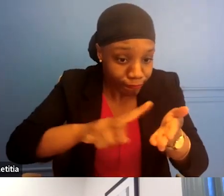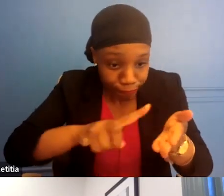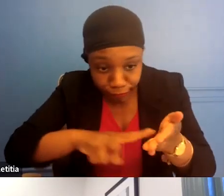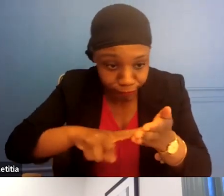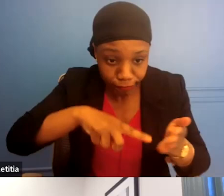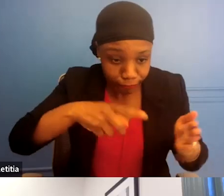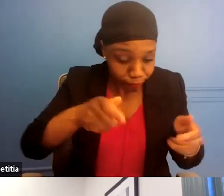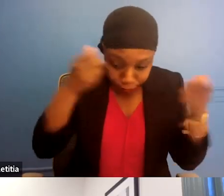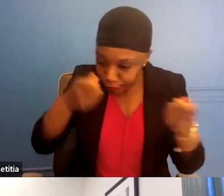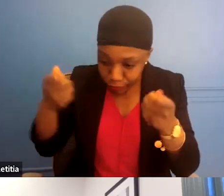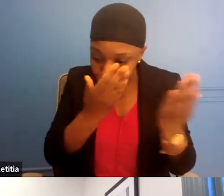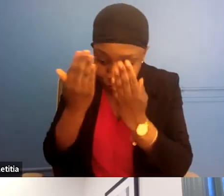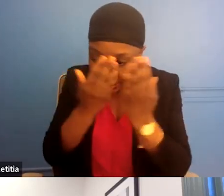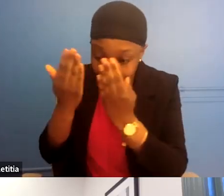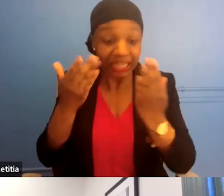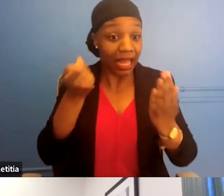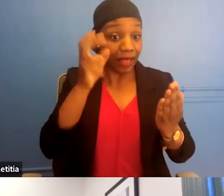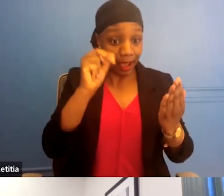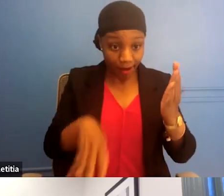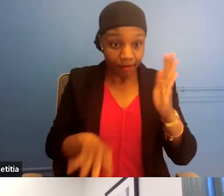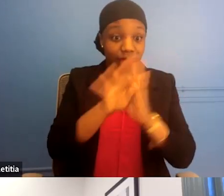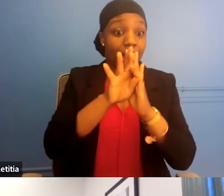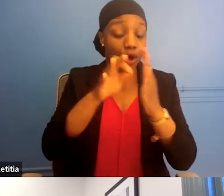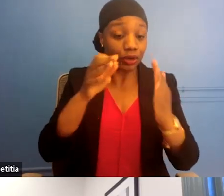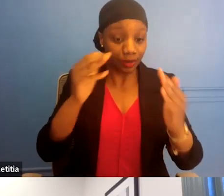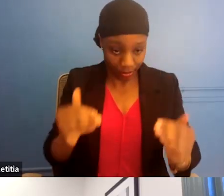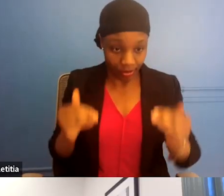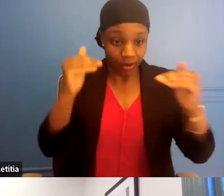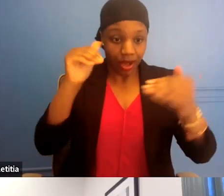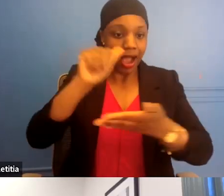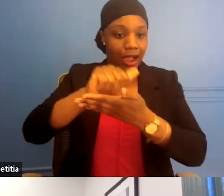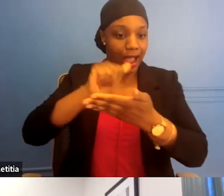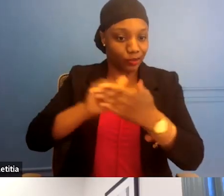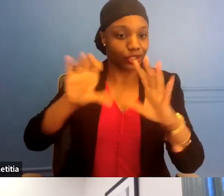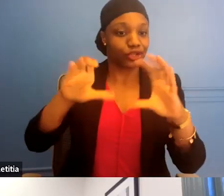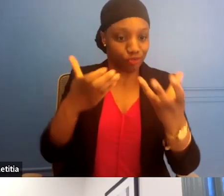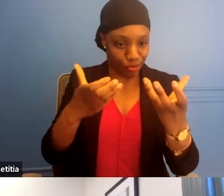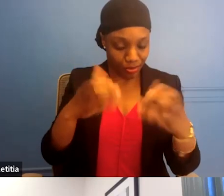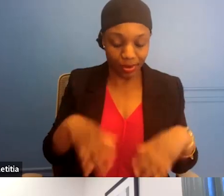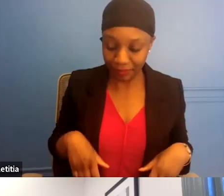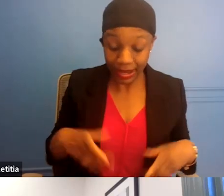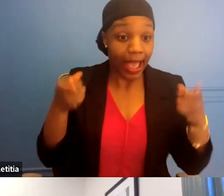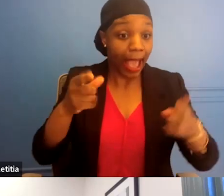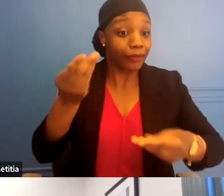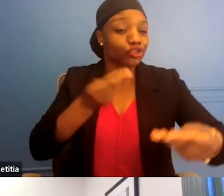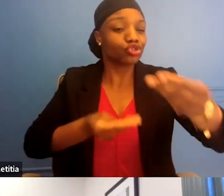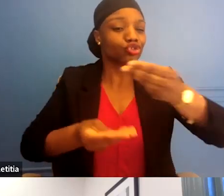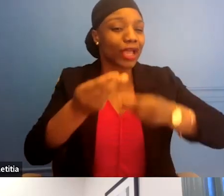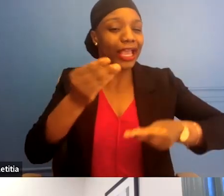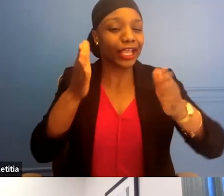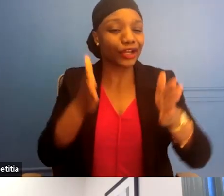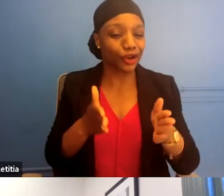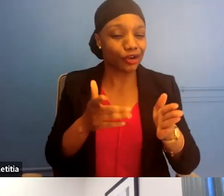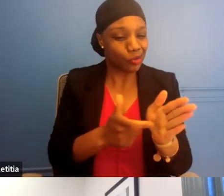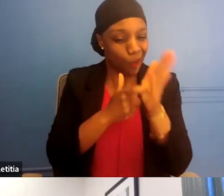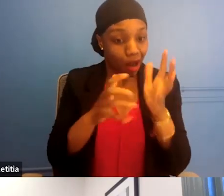And, you know, one thing led to another. I worked in the accounting group for a few years, and the trader needed a lot of help. And